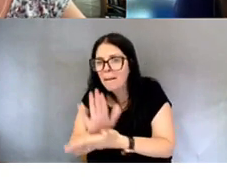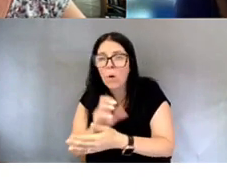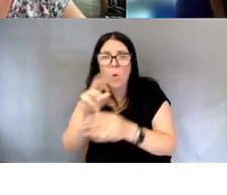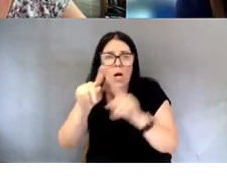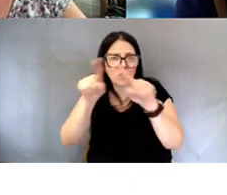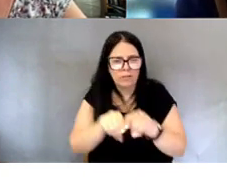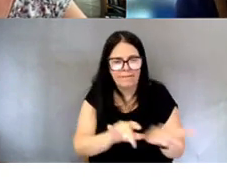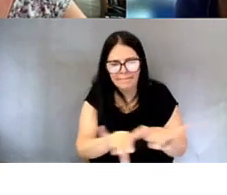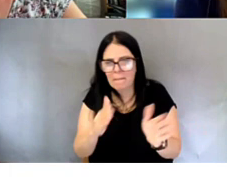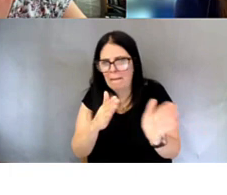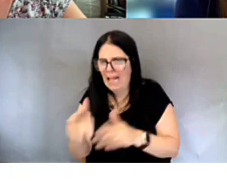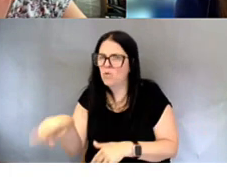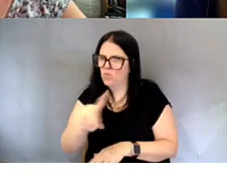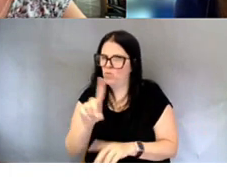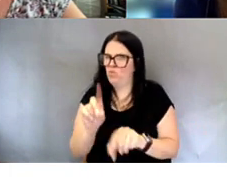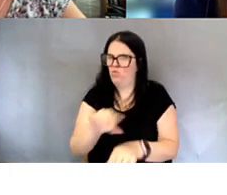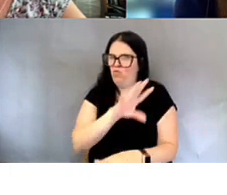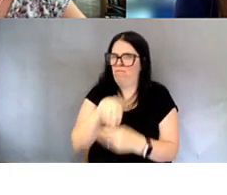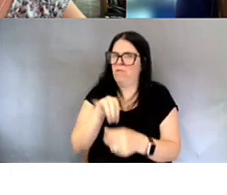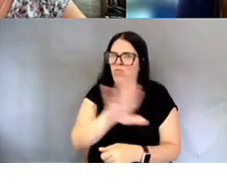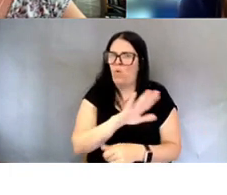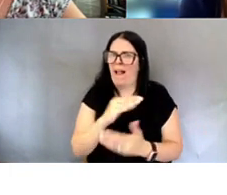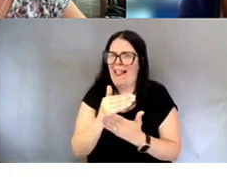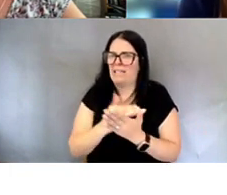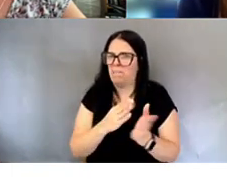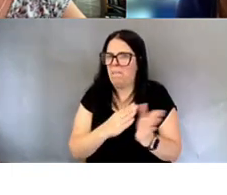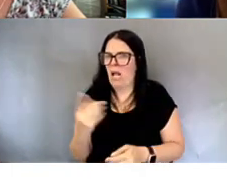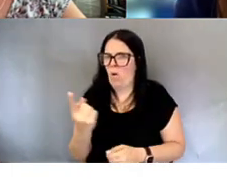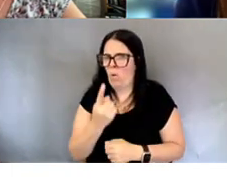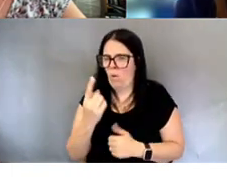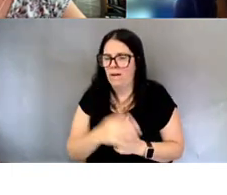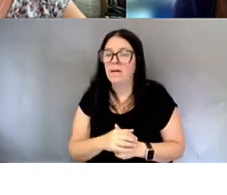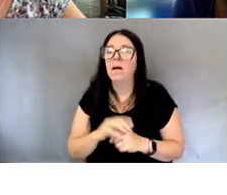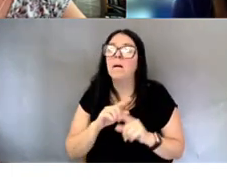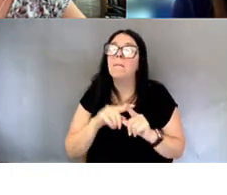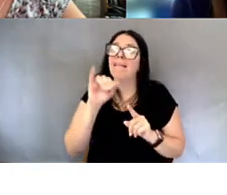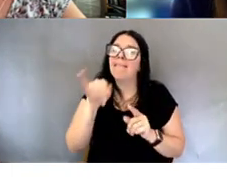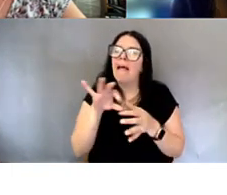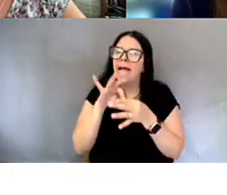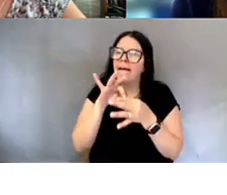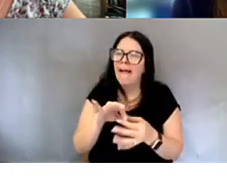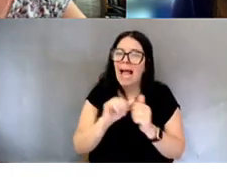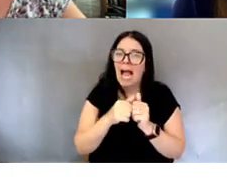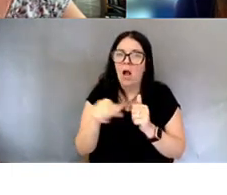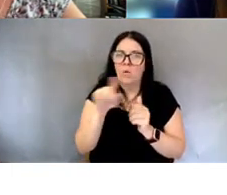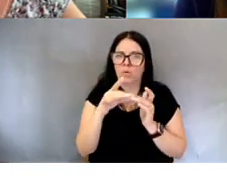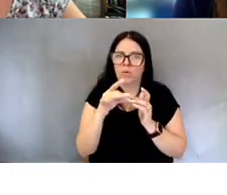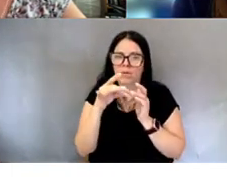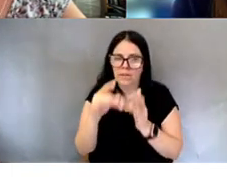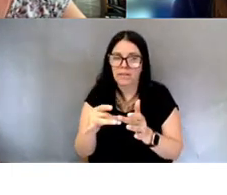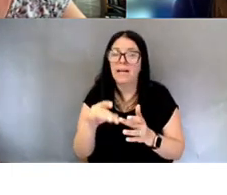screen. It's also a springboard from which to view the common challenges and opportunities